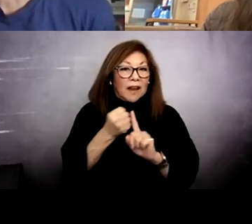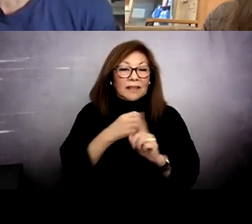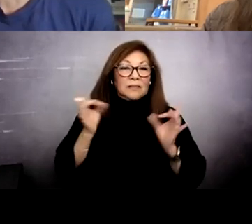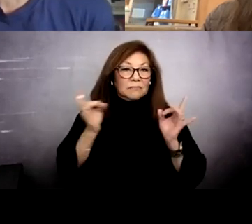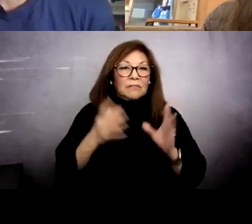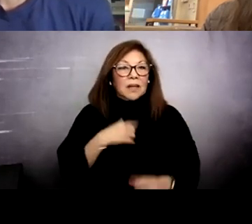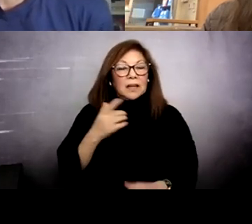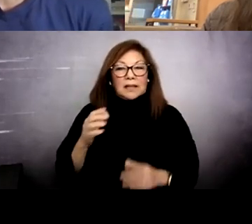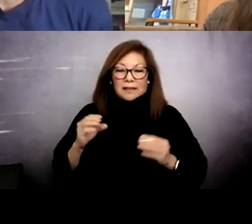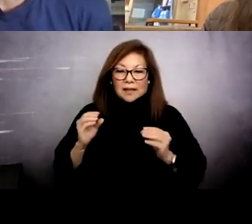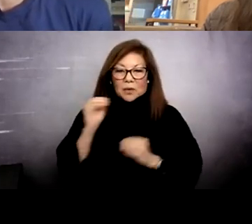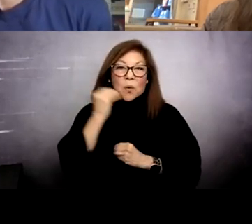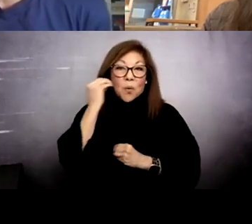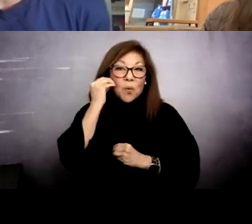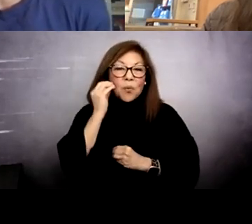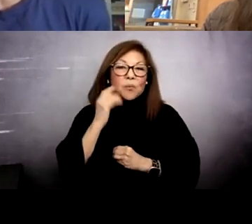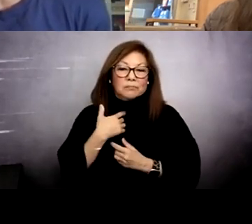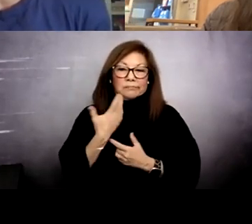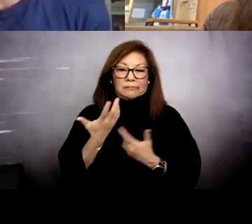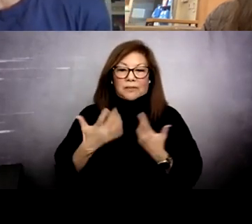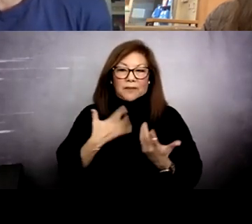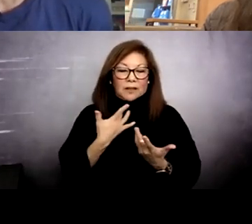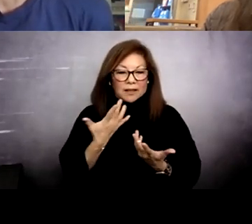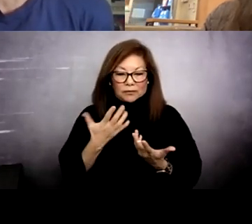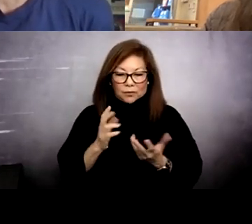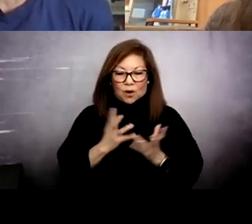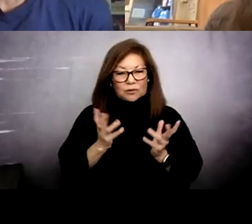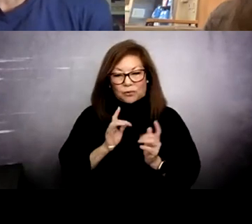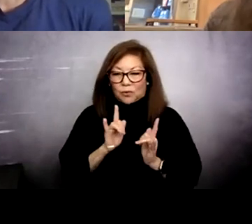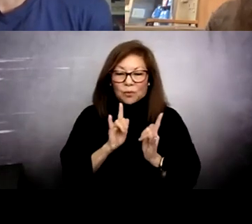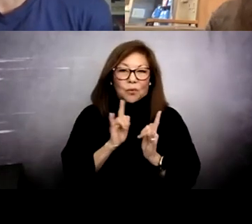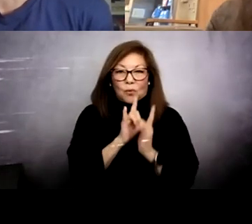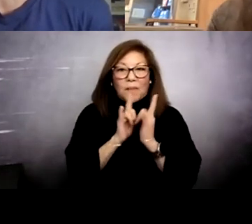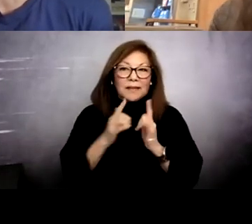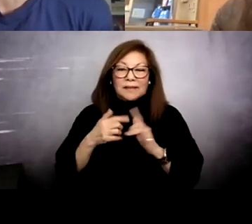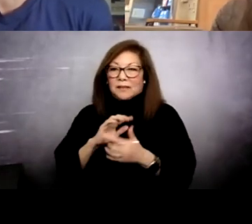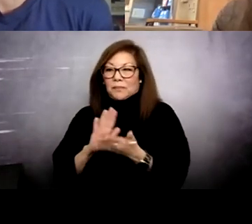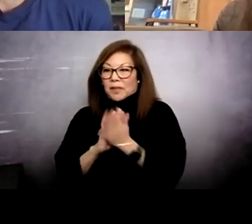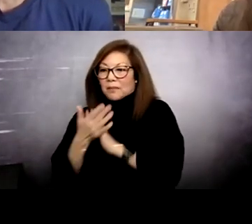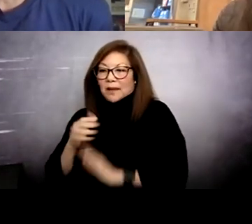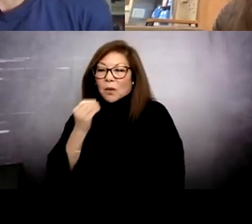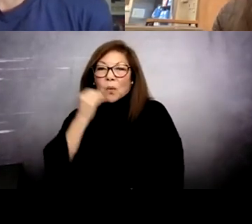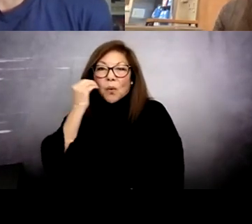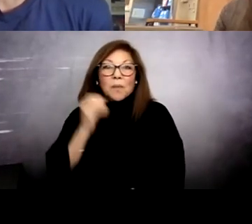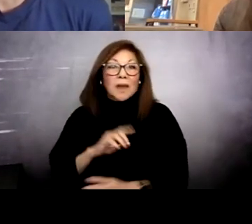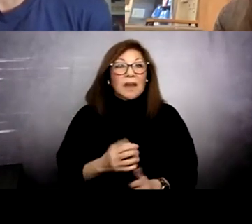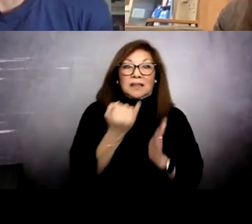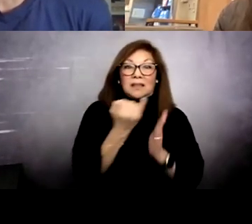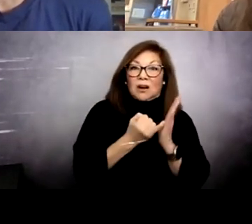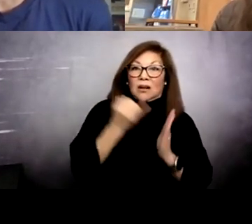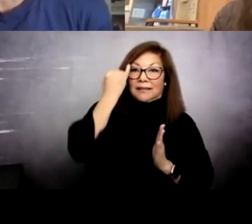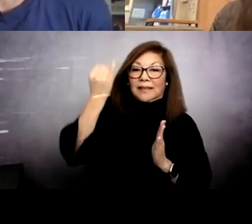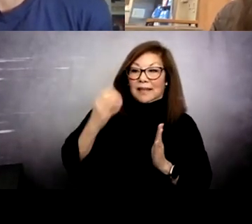home, there's a rush to romanticize it. We need home as a kind of arts idea, but also so